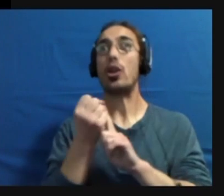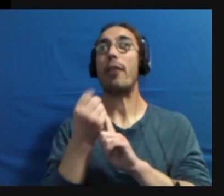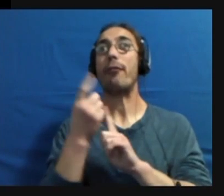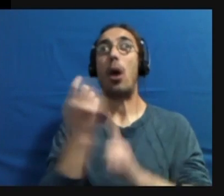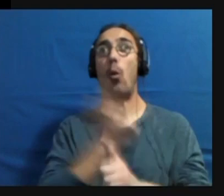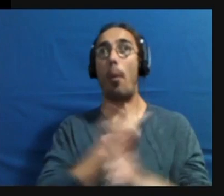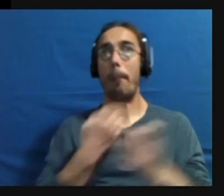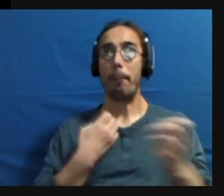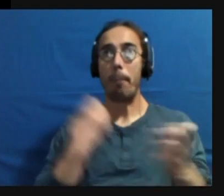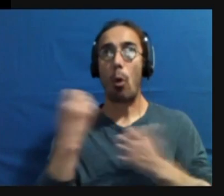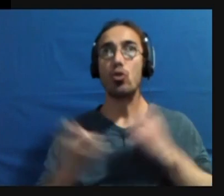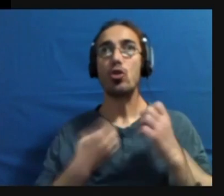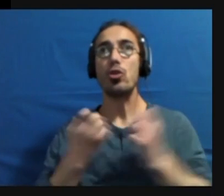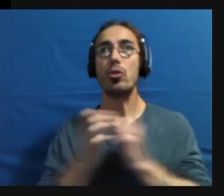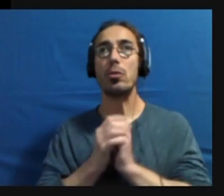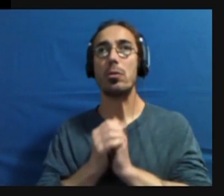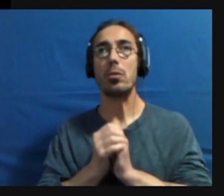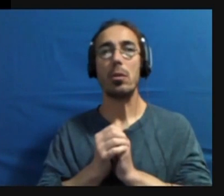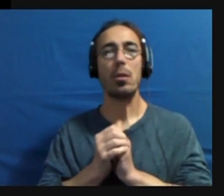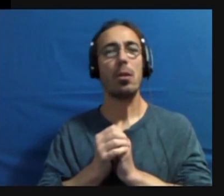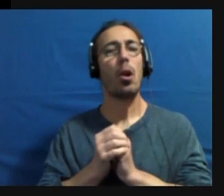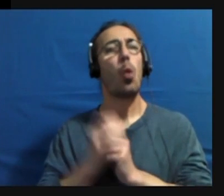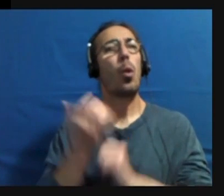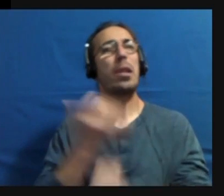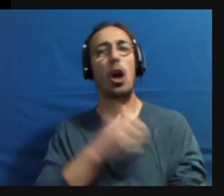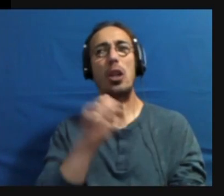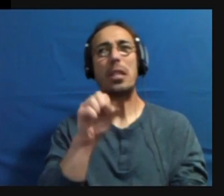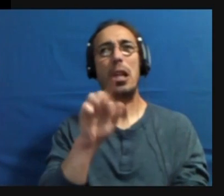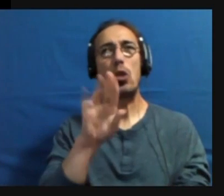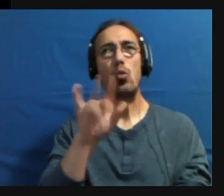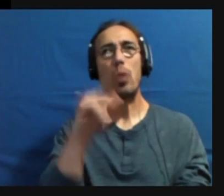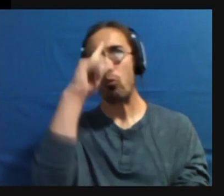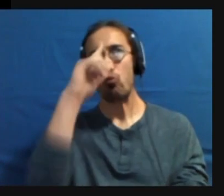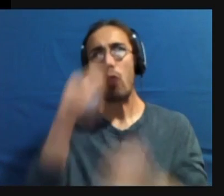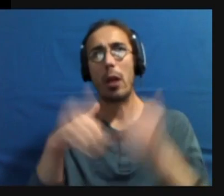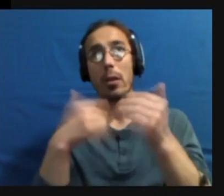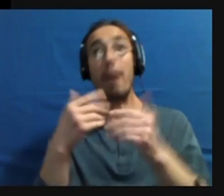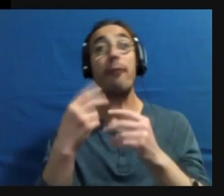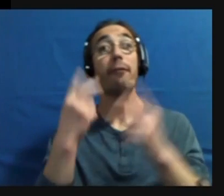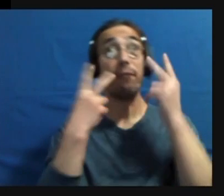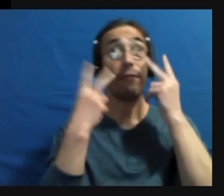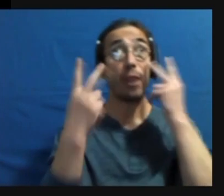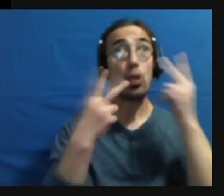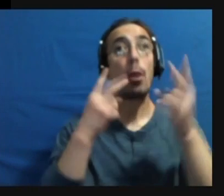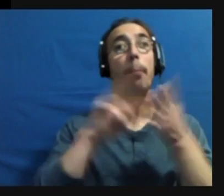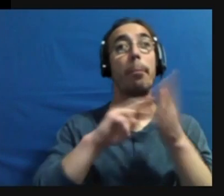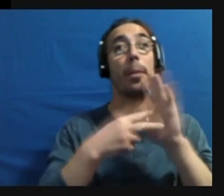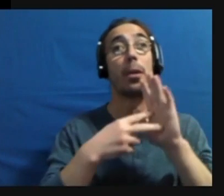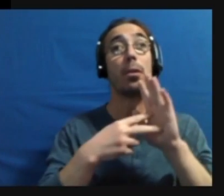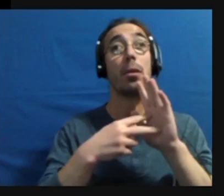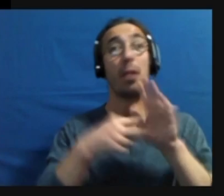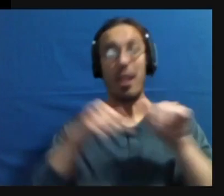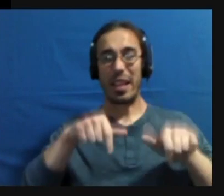So what are our sensory processing areas? First, we have visual processing. So being this